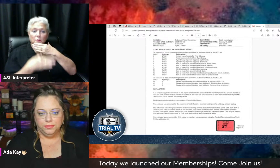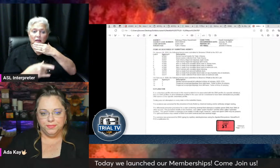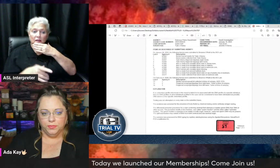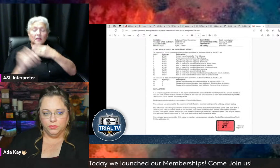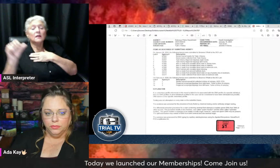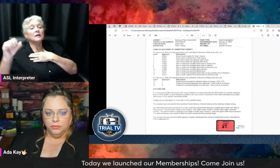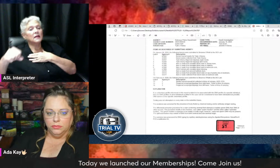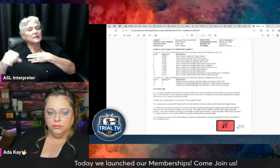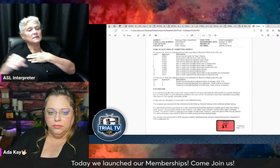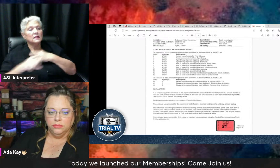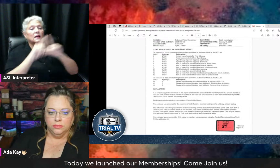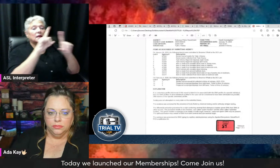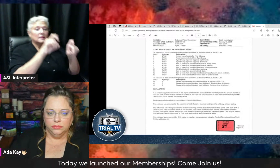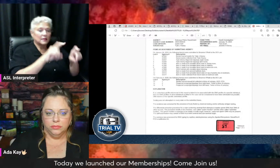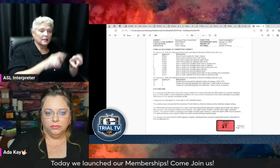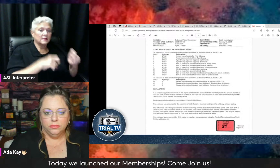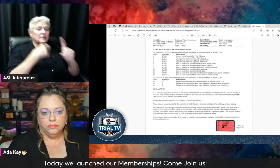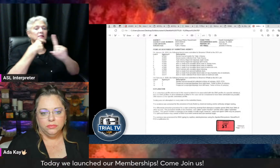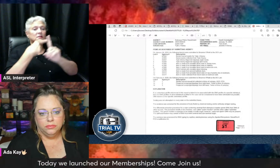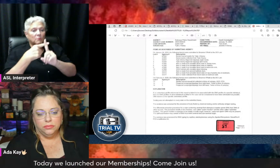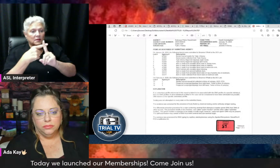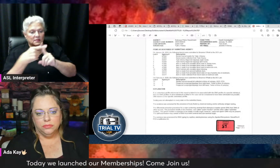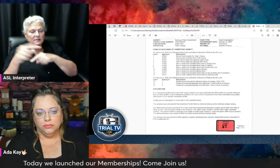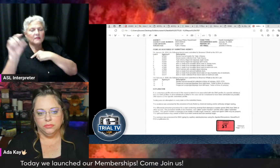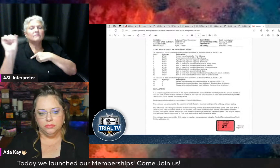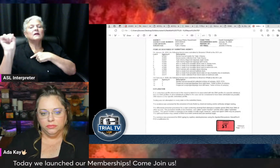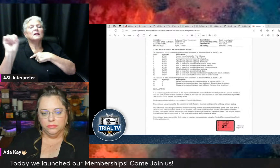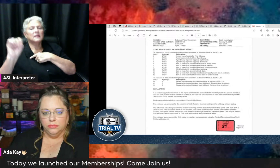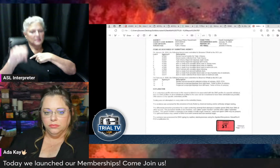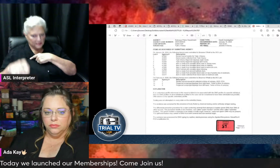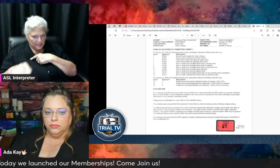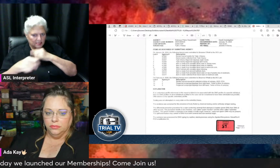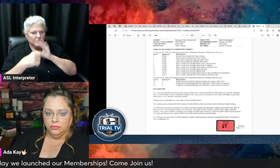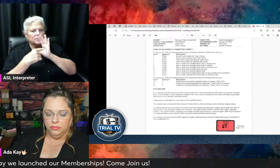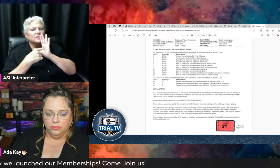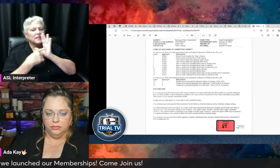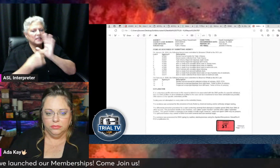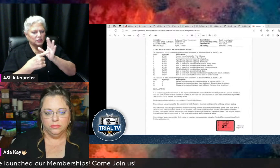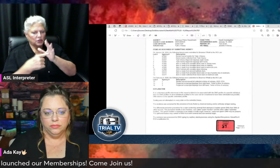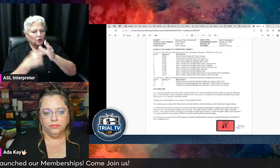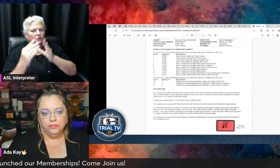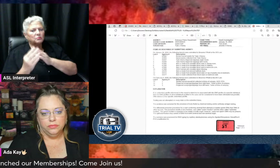for blood? Screening indicated the presence of blood on the swabs from jewelry box.